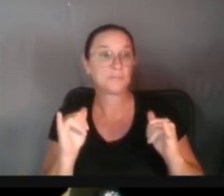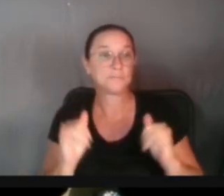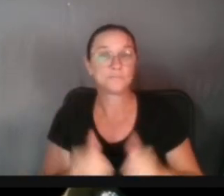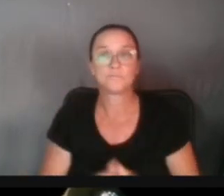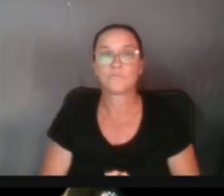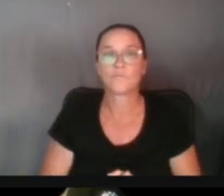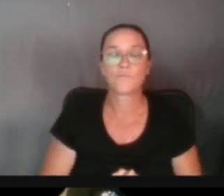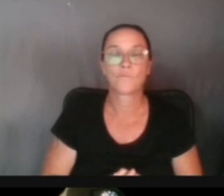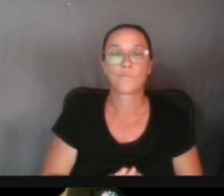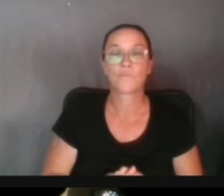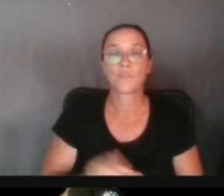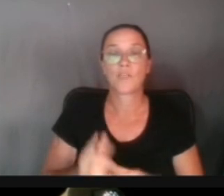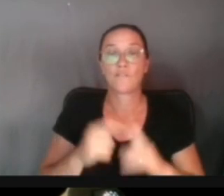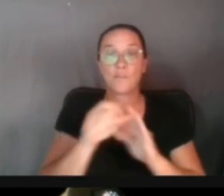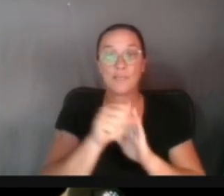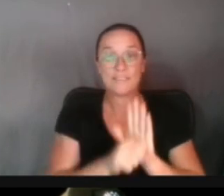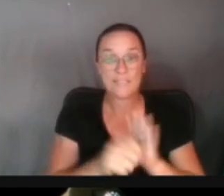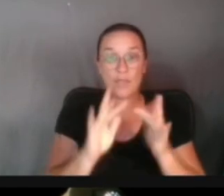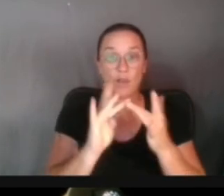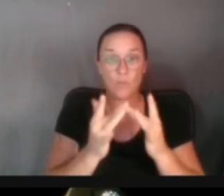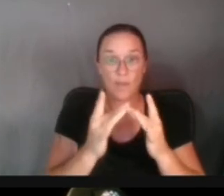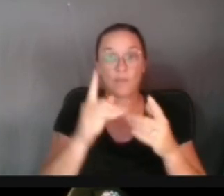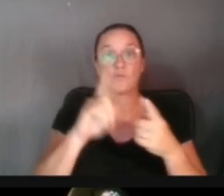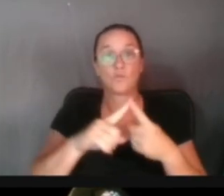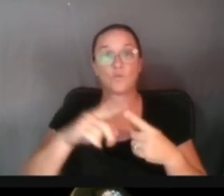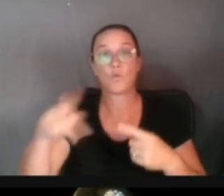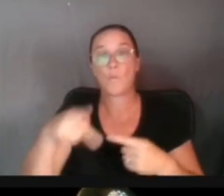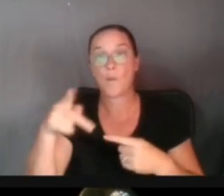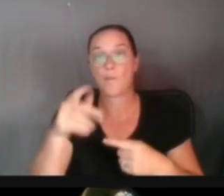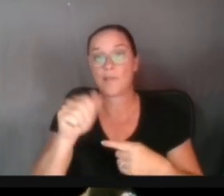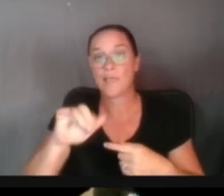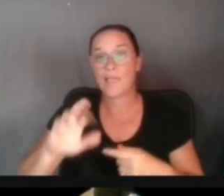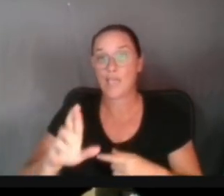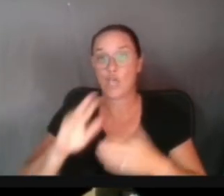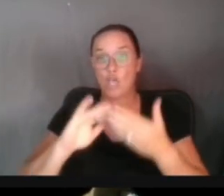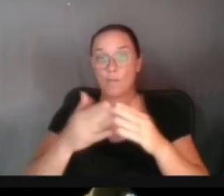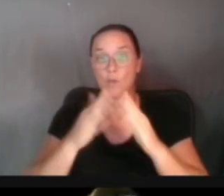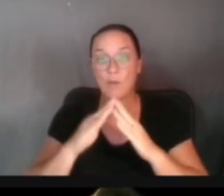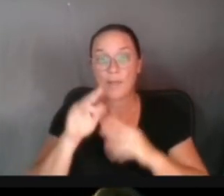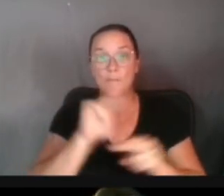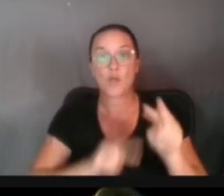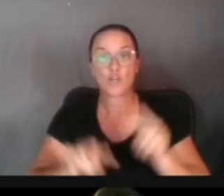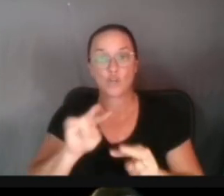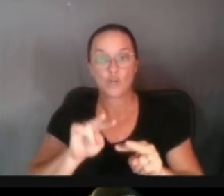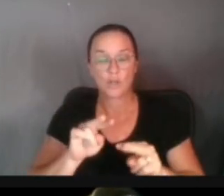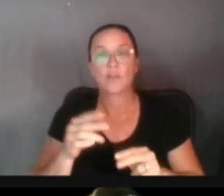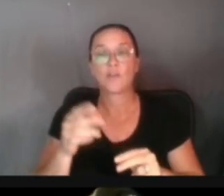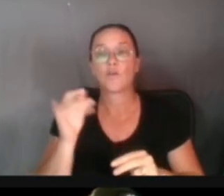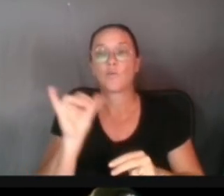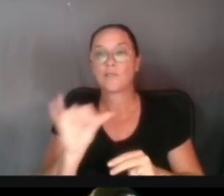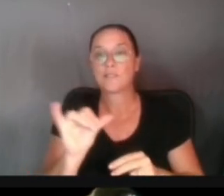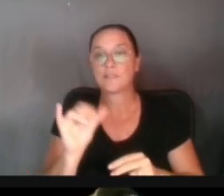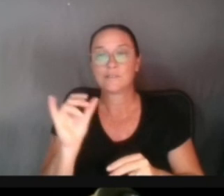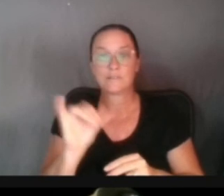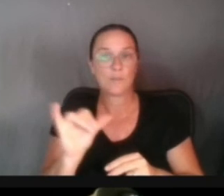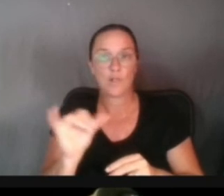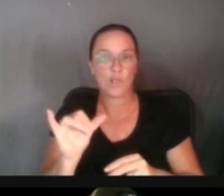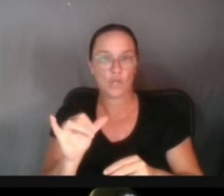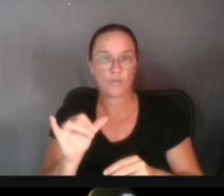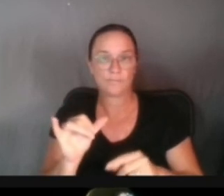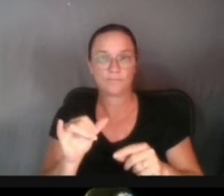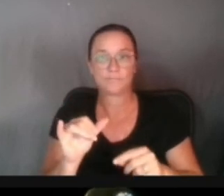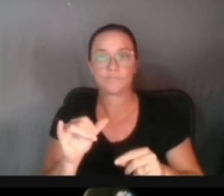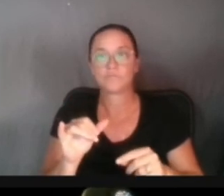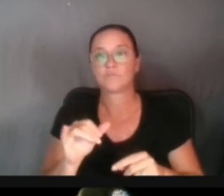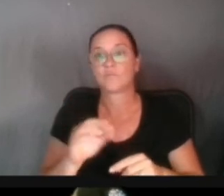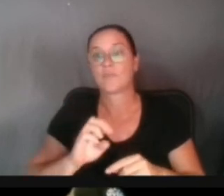from the state side over to the purple air community monitoring, see a similar trend. East side air is good, west